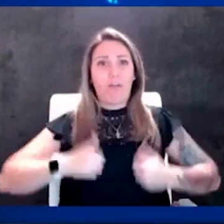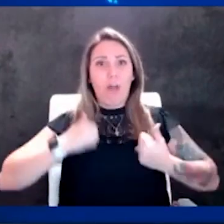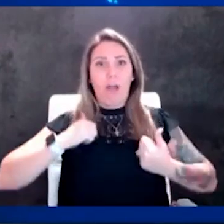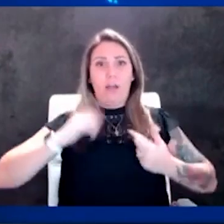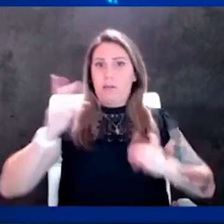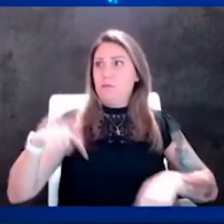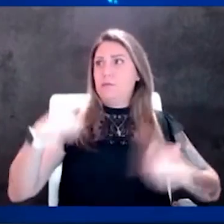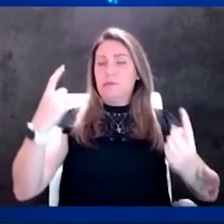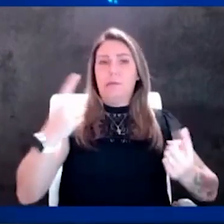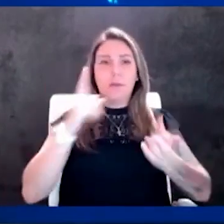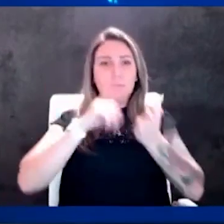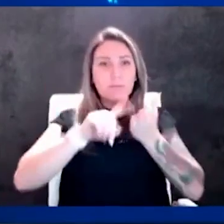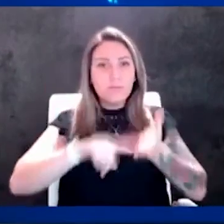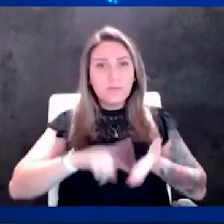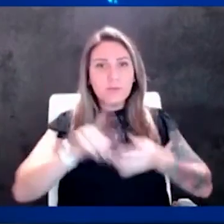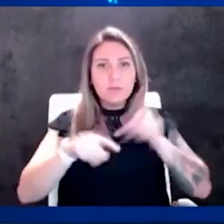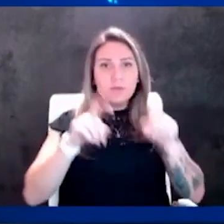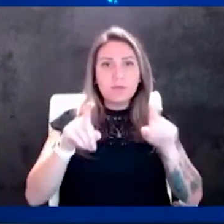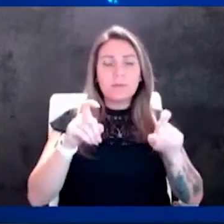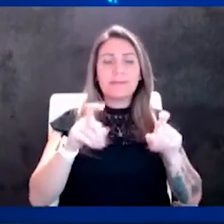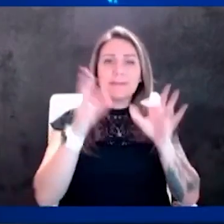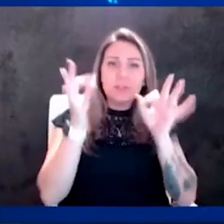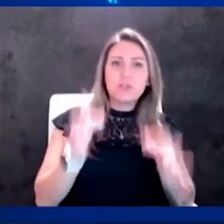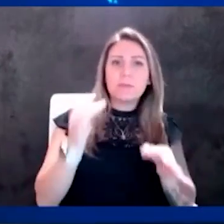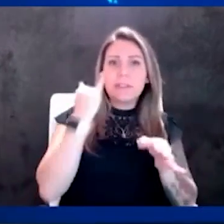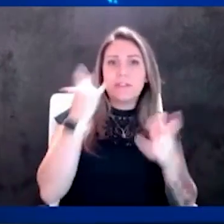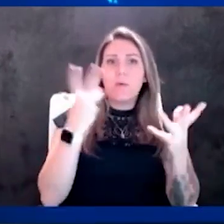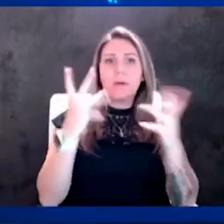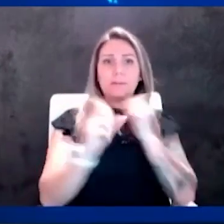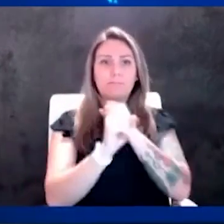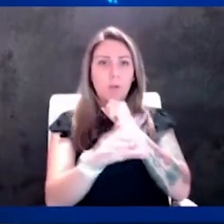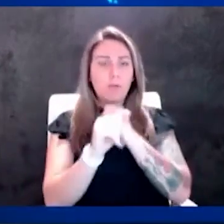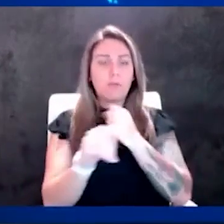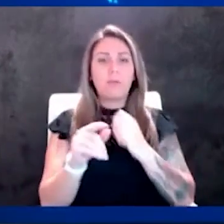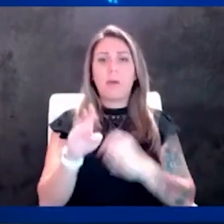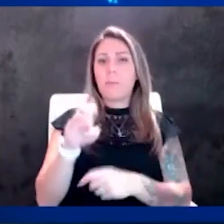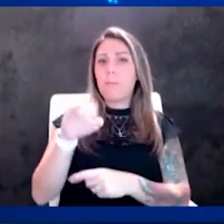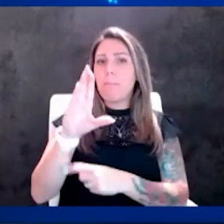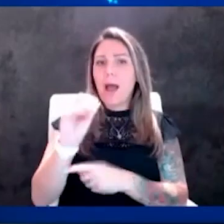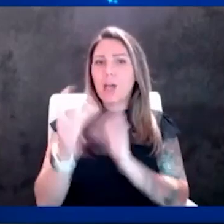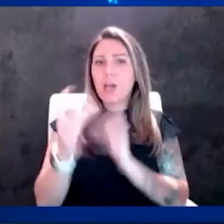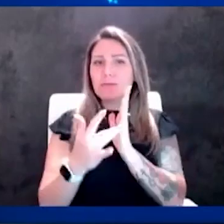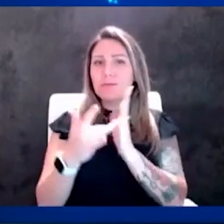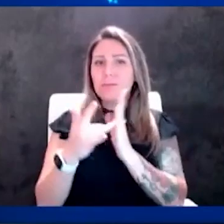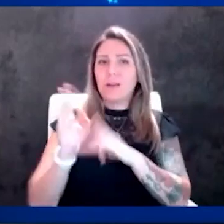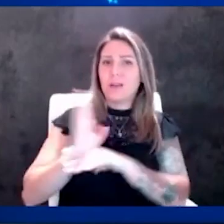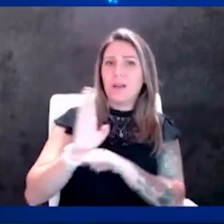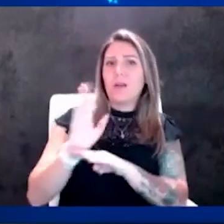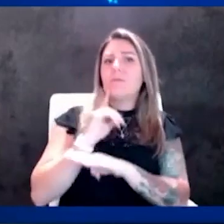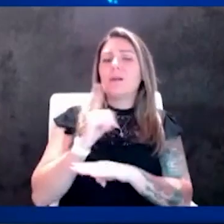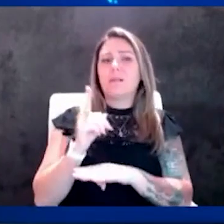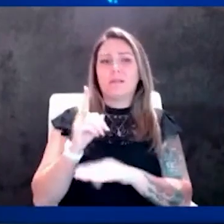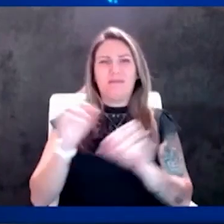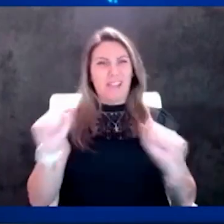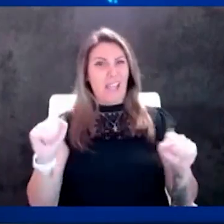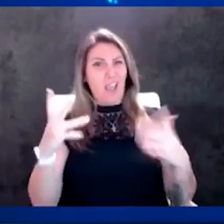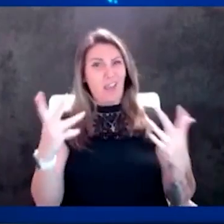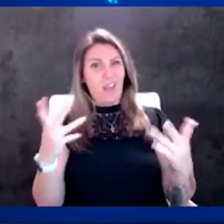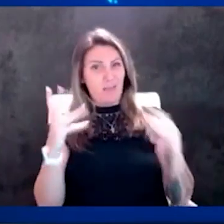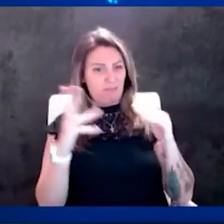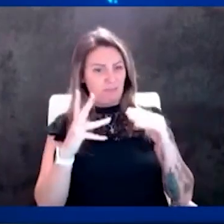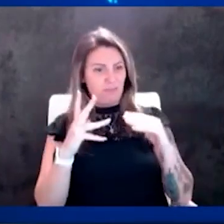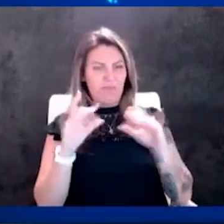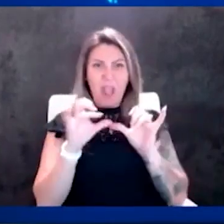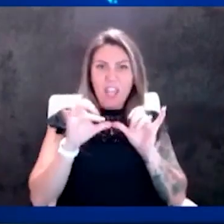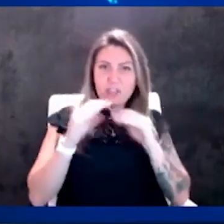determine if what is being marketed by a biotech company as able to measure your level of immunity has